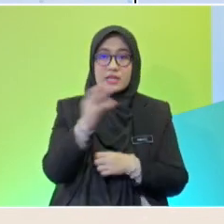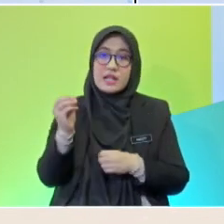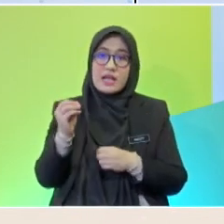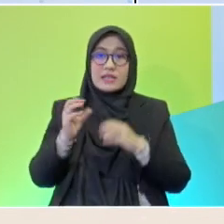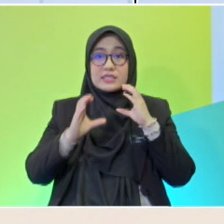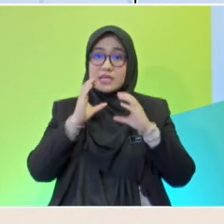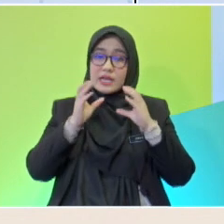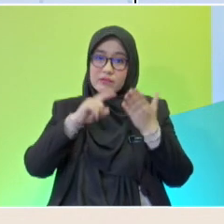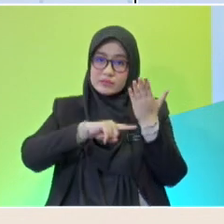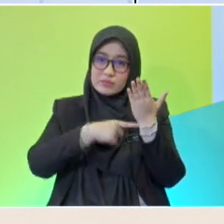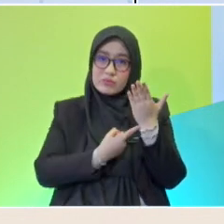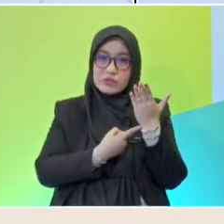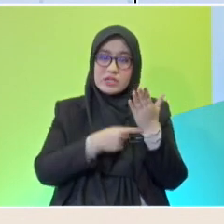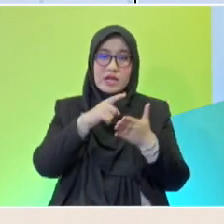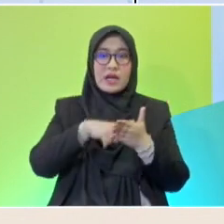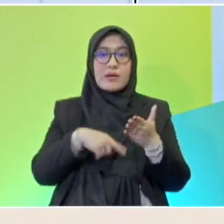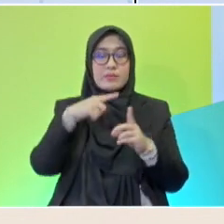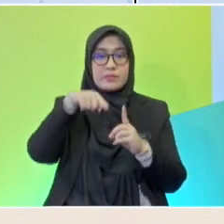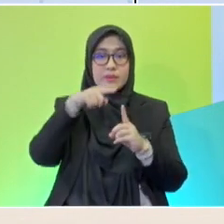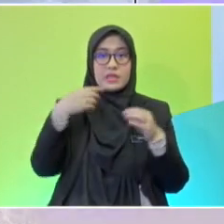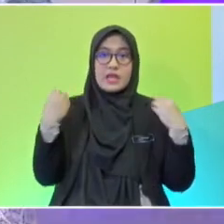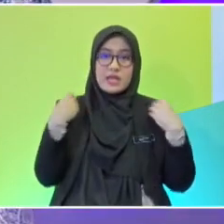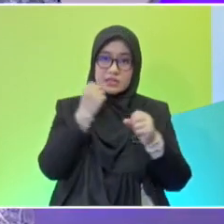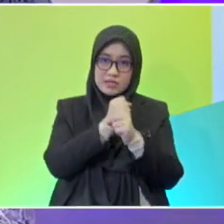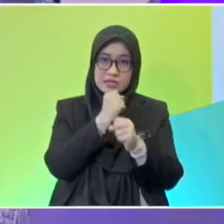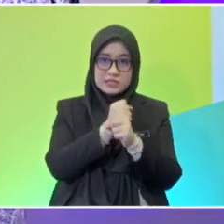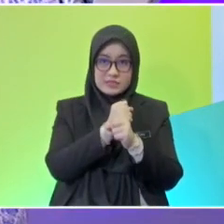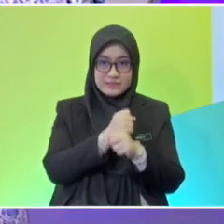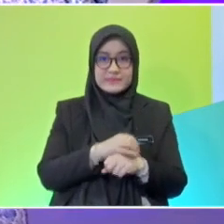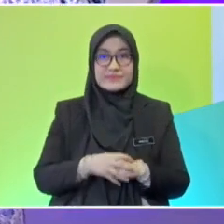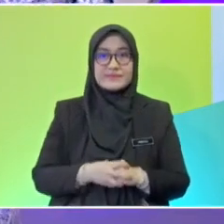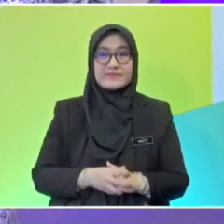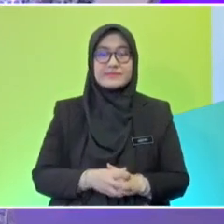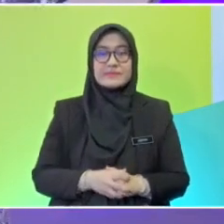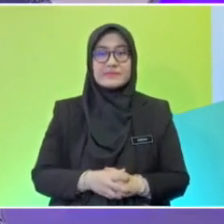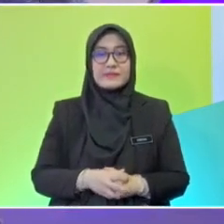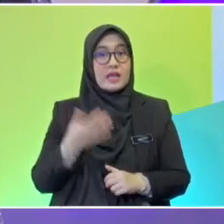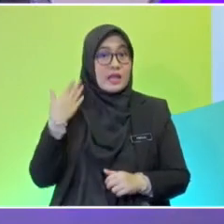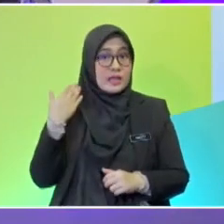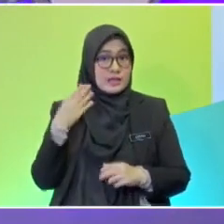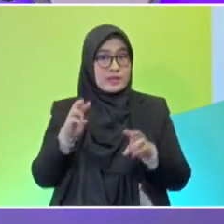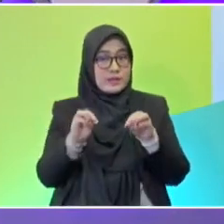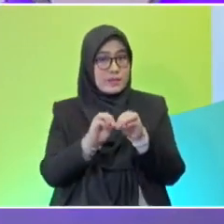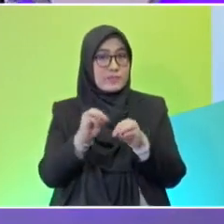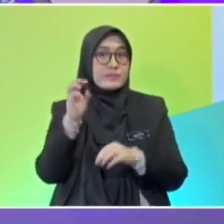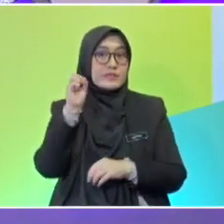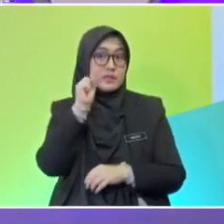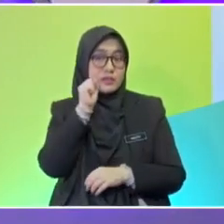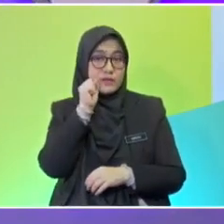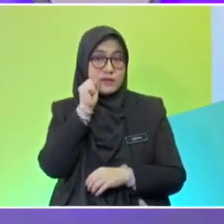given tasks at times. So for example, earlier when Shafika answered my question and she demonstrated that she didn't